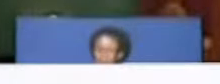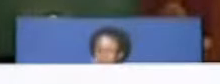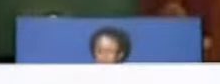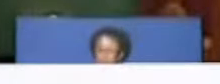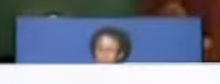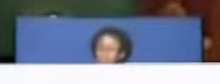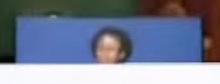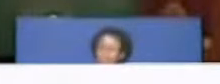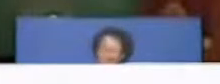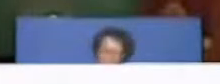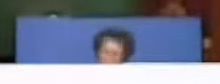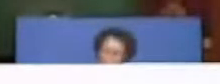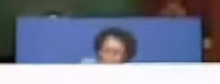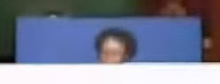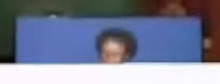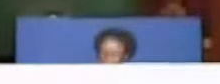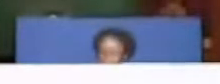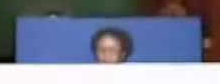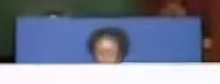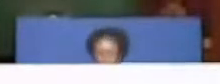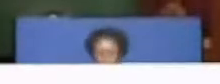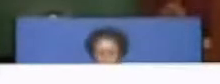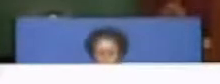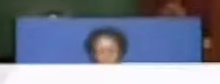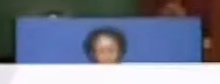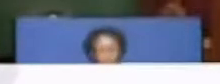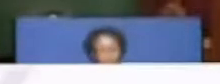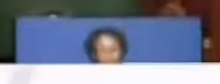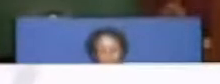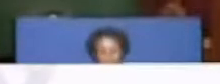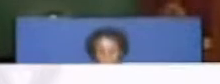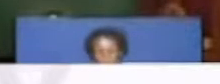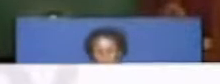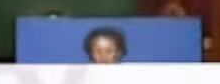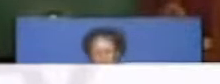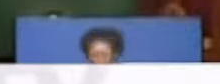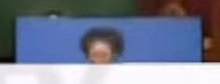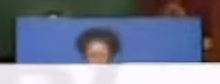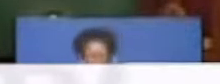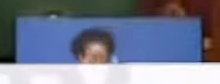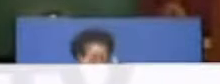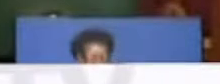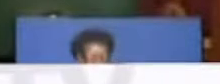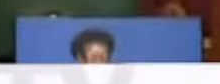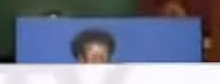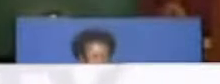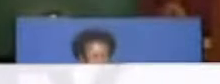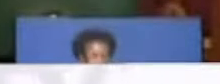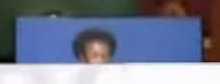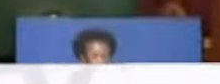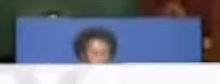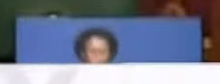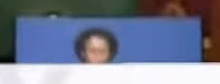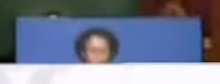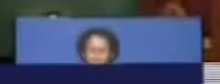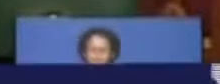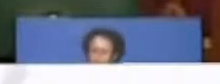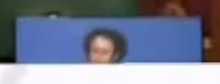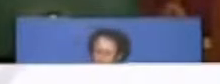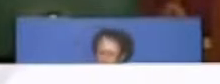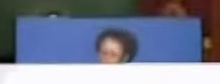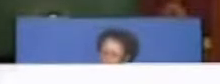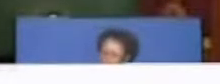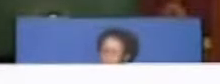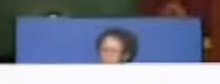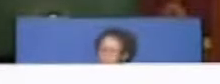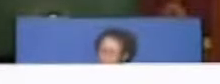opportunity. But because we focused on the opportunity side of the crisis, now Kenya has developed the necessary infrastructure